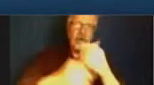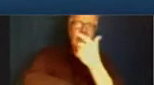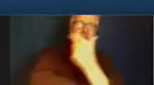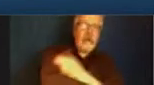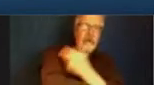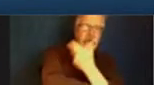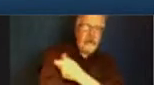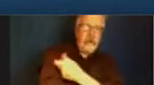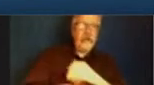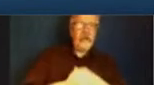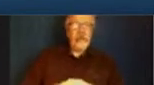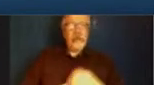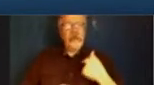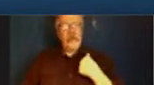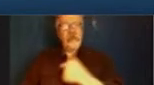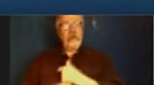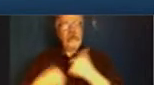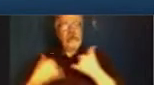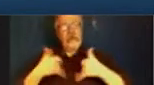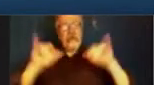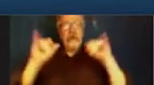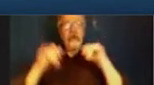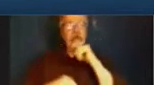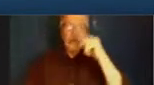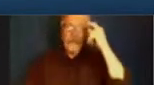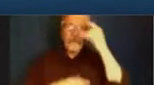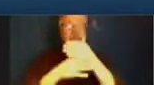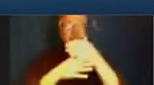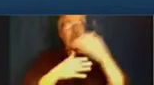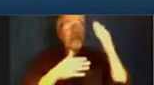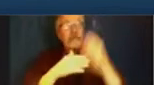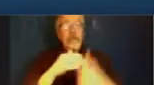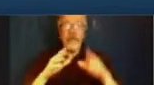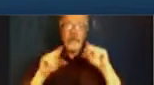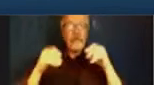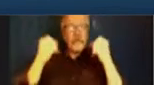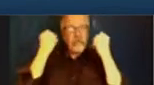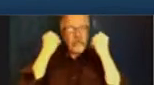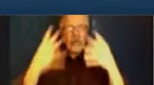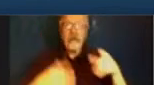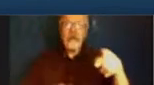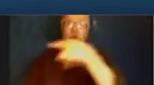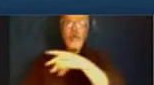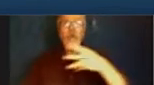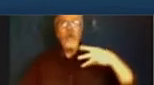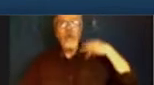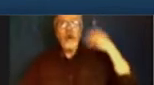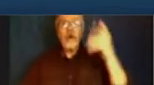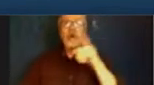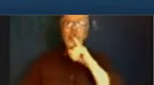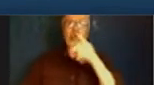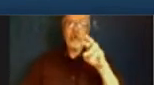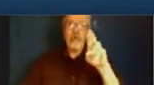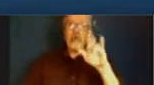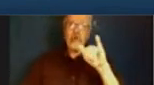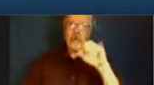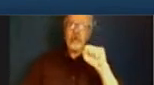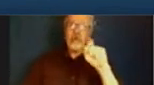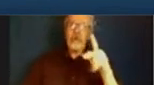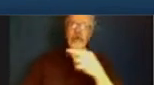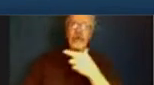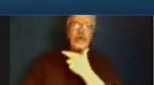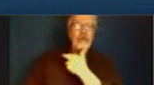there, because we have a lot of Washingtonians that are at risk today from this Omicron variant and Delta still, that we